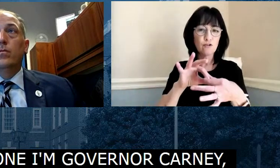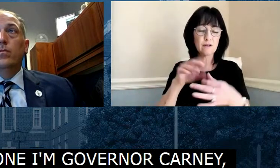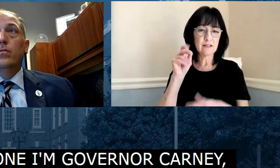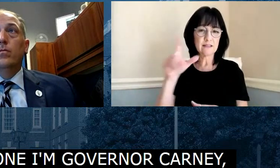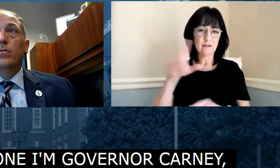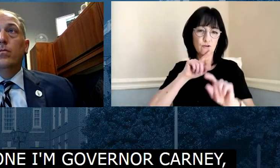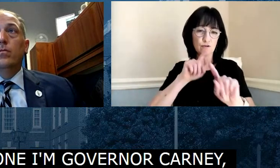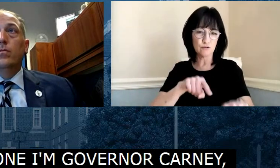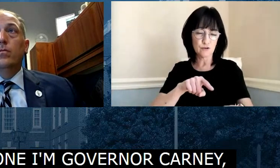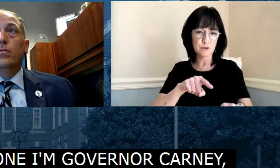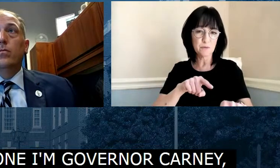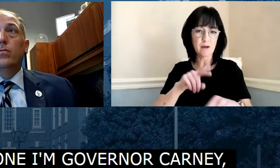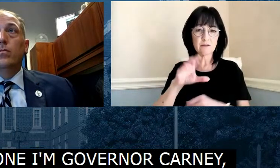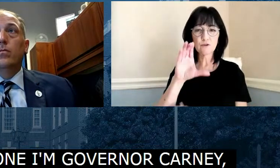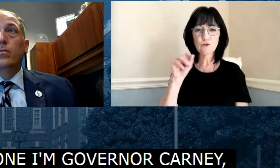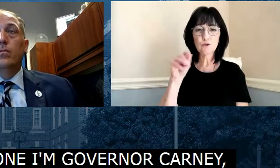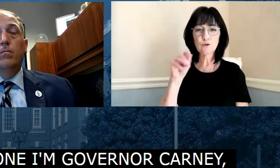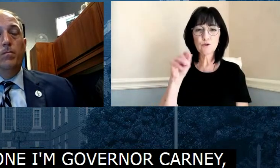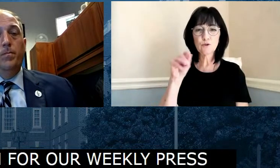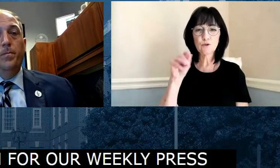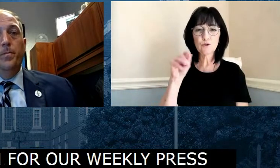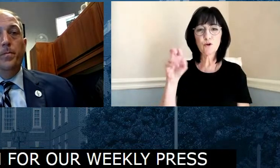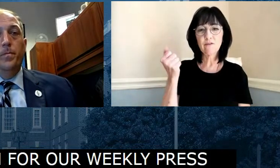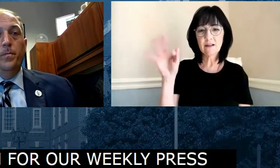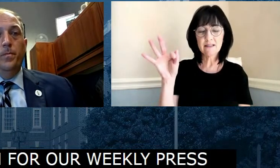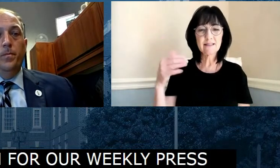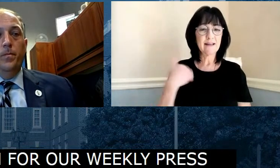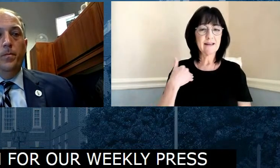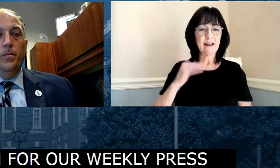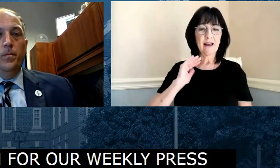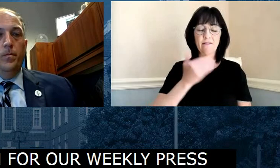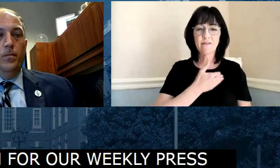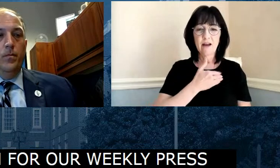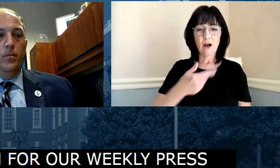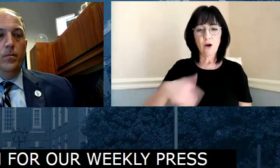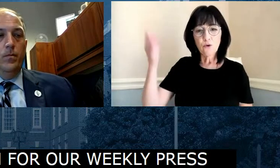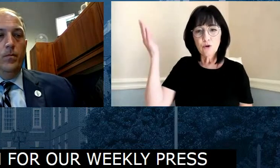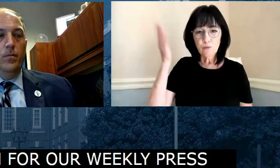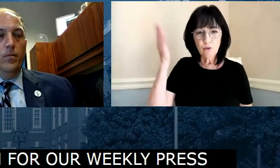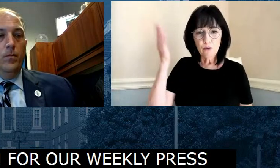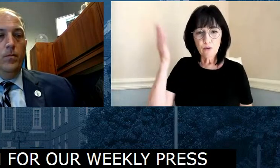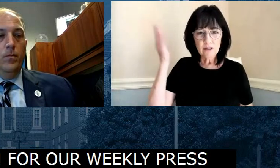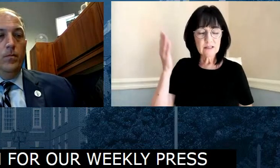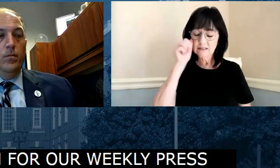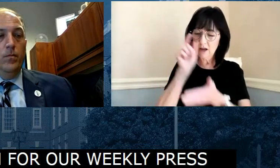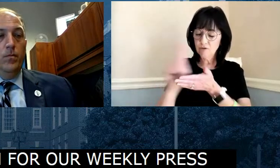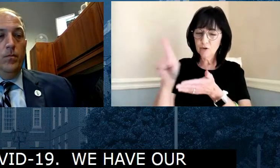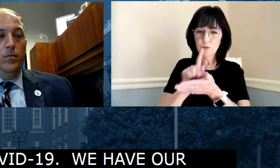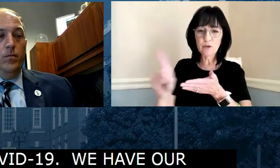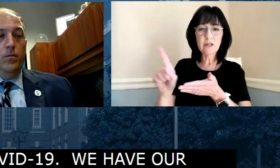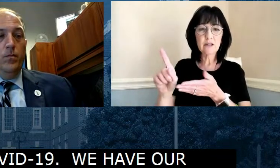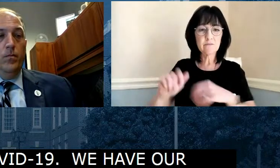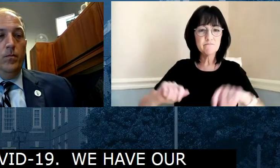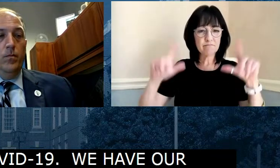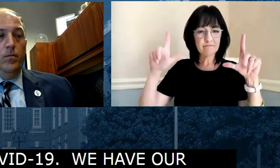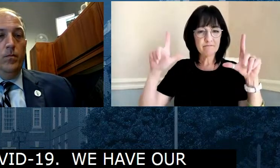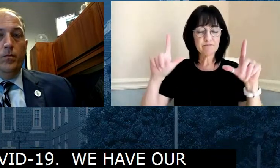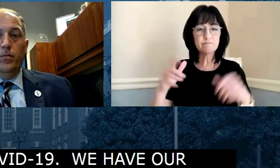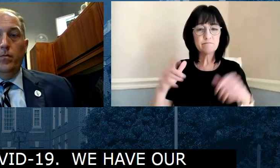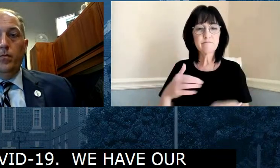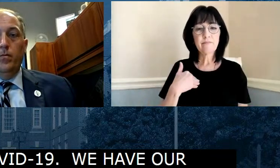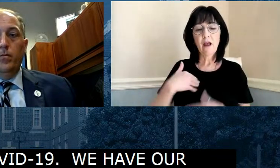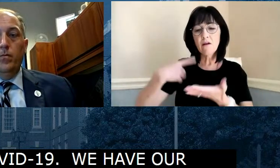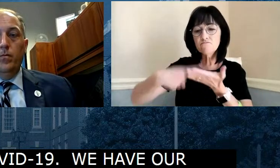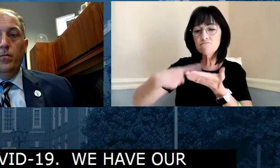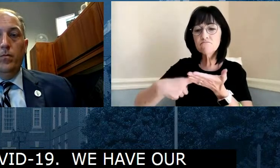to COVID-19. We have our daily presentation, as we do every week. We have